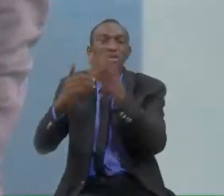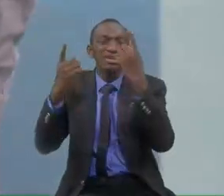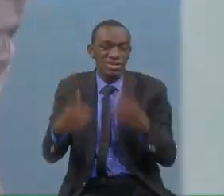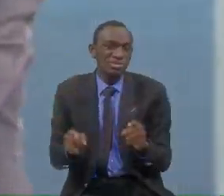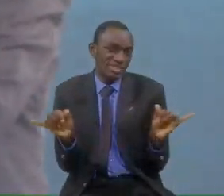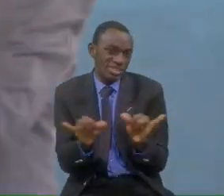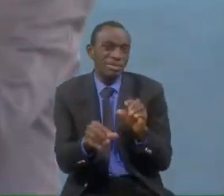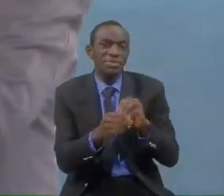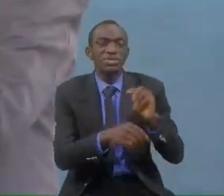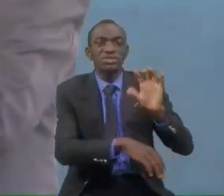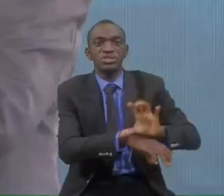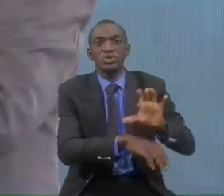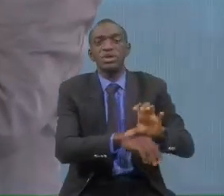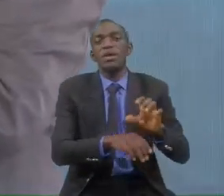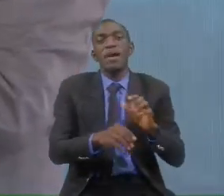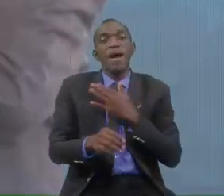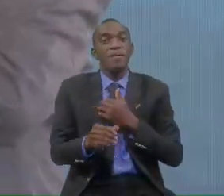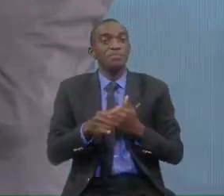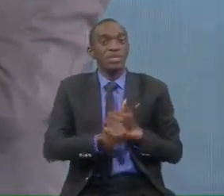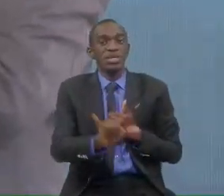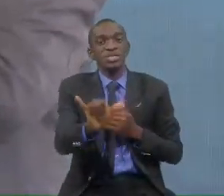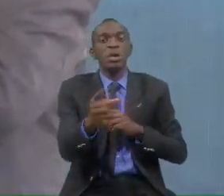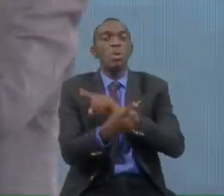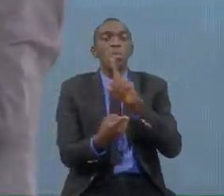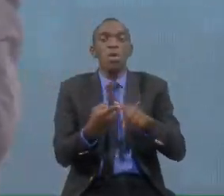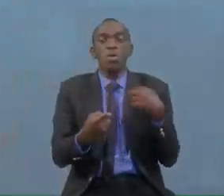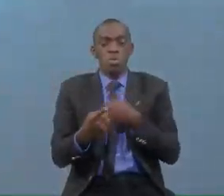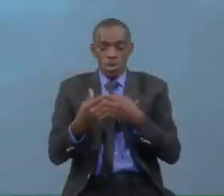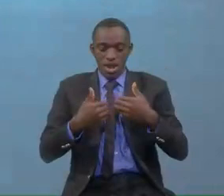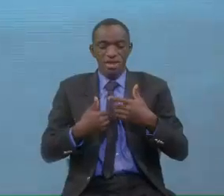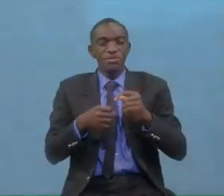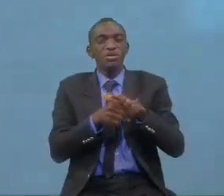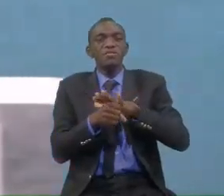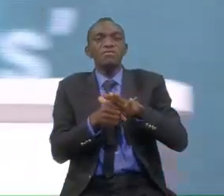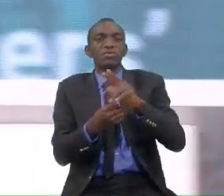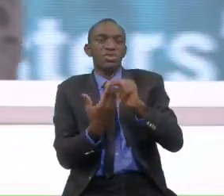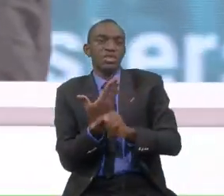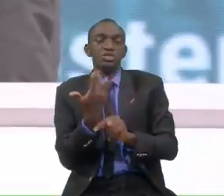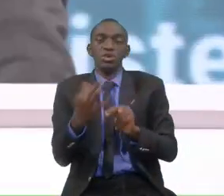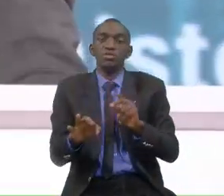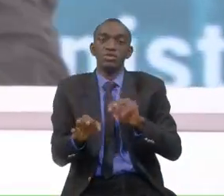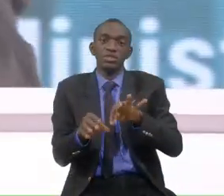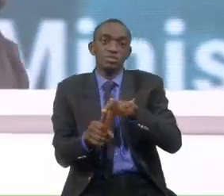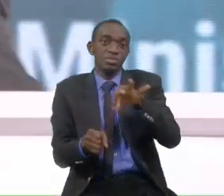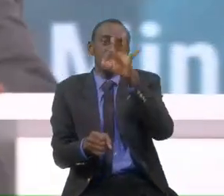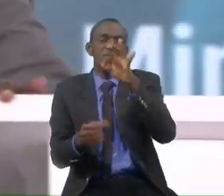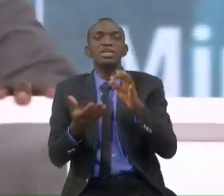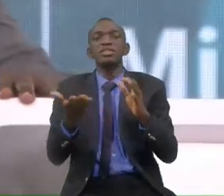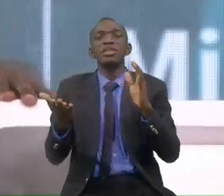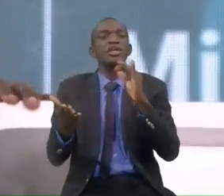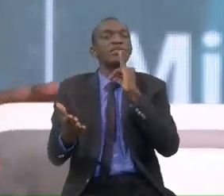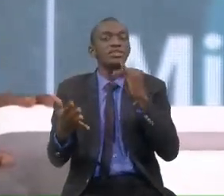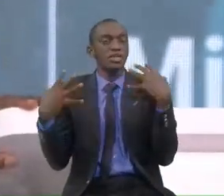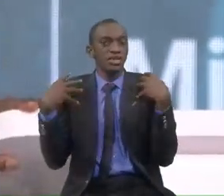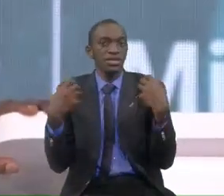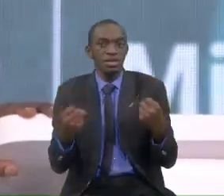And yet, when we have the fullness of the Spirit, the healing of the Holy Spirit,